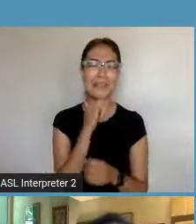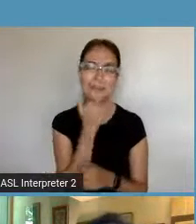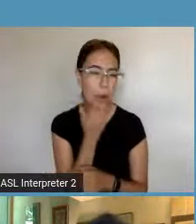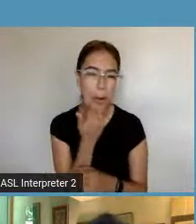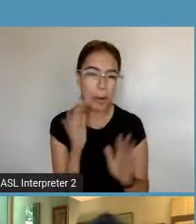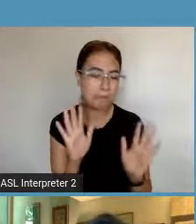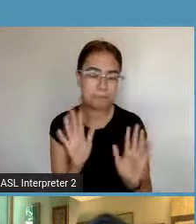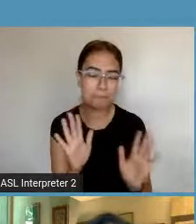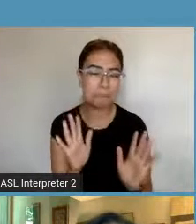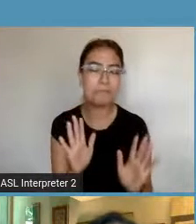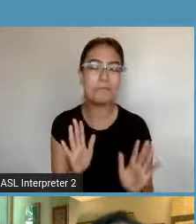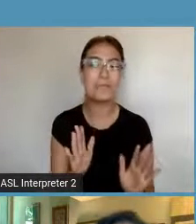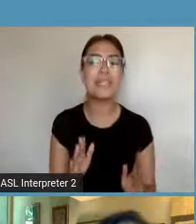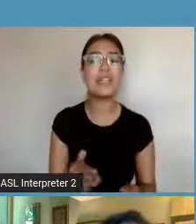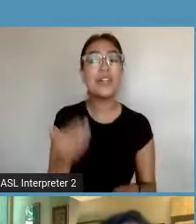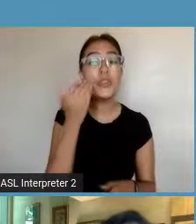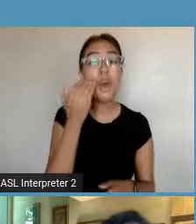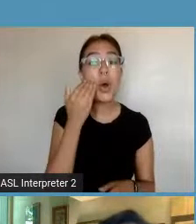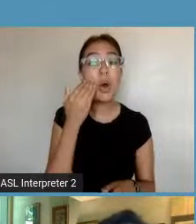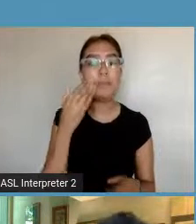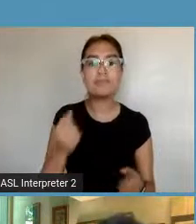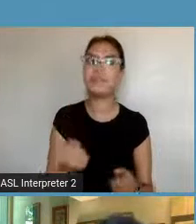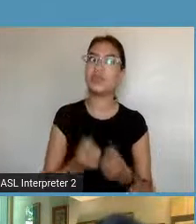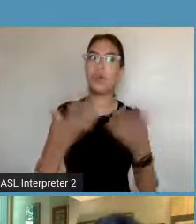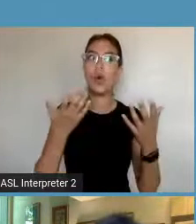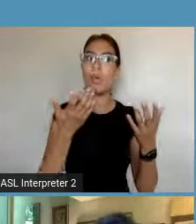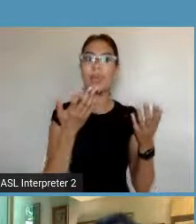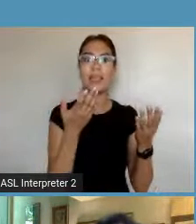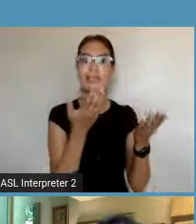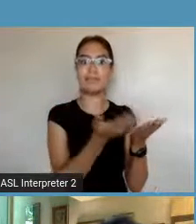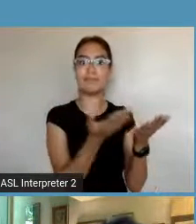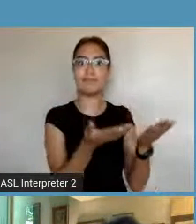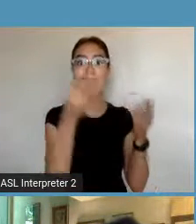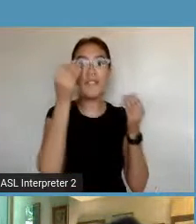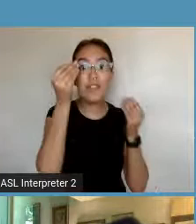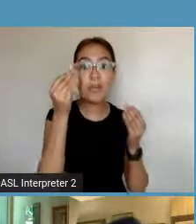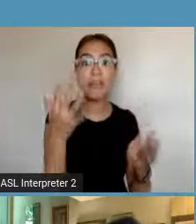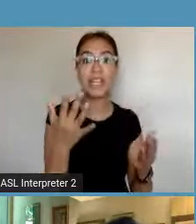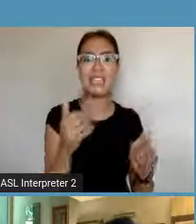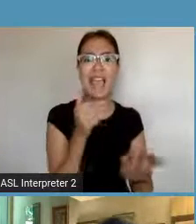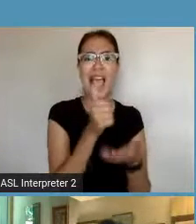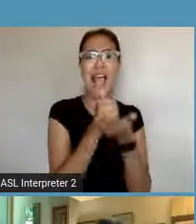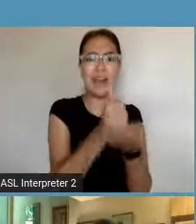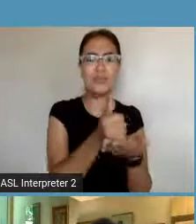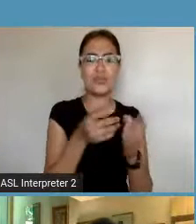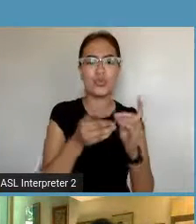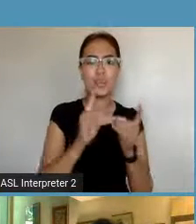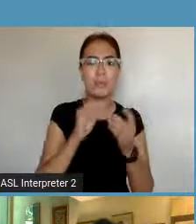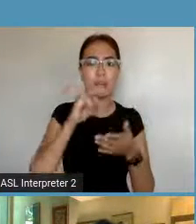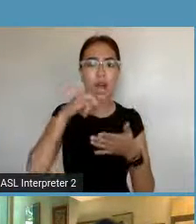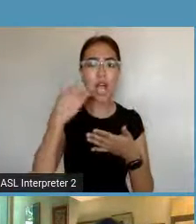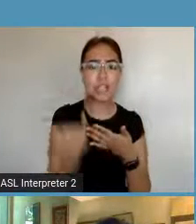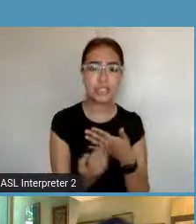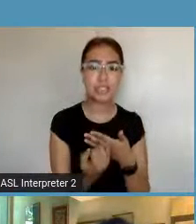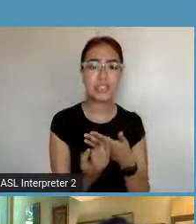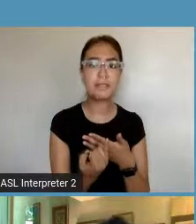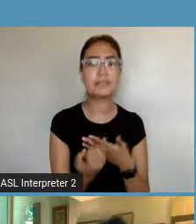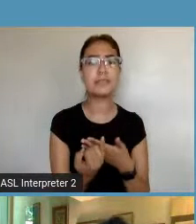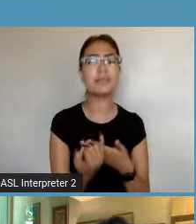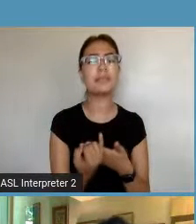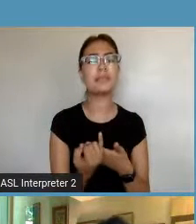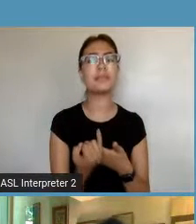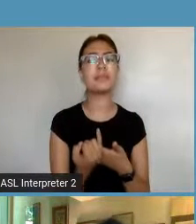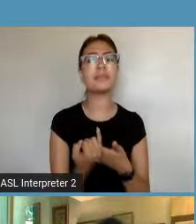a wealth of resources to help you with your digitization project. The FADGI, the Federal